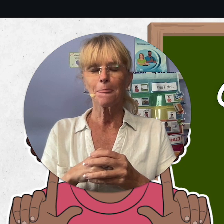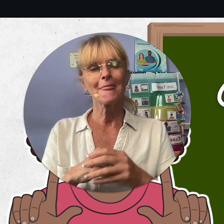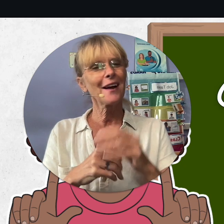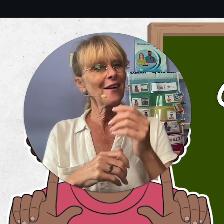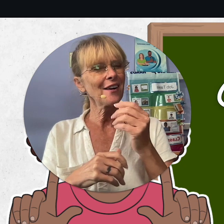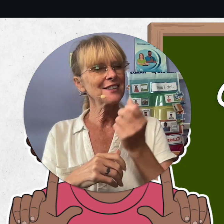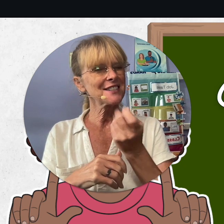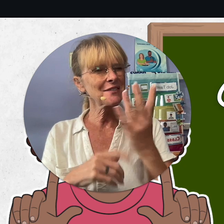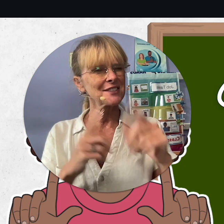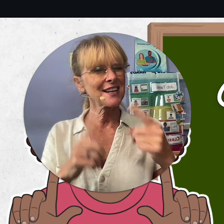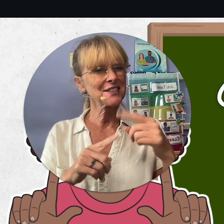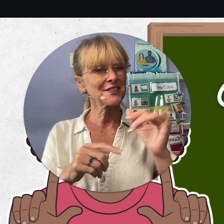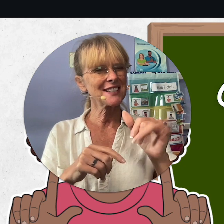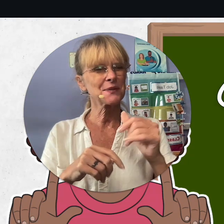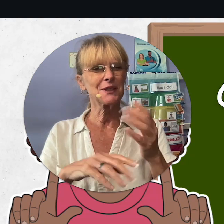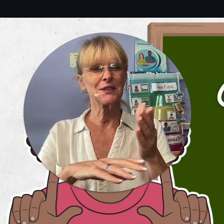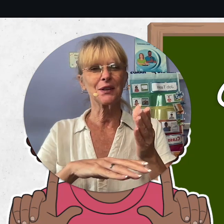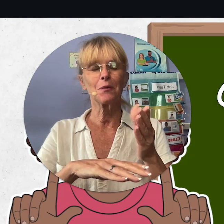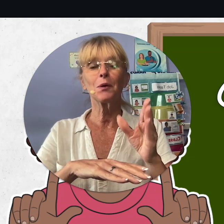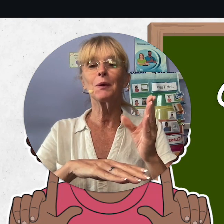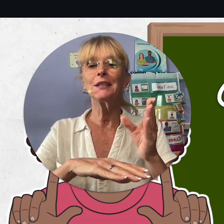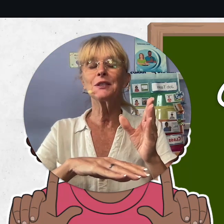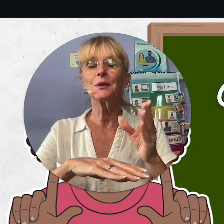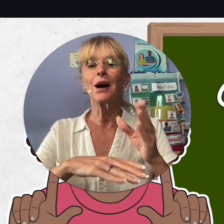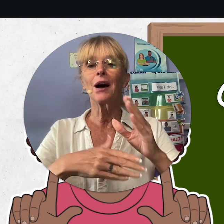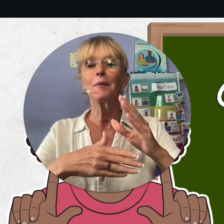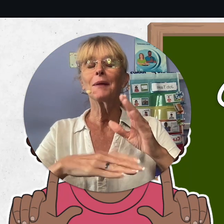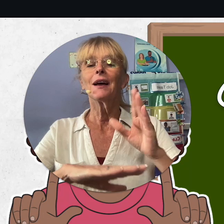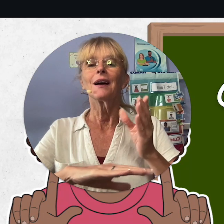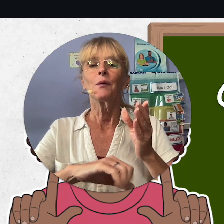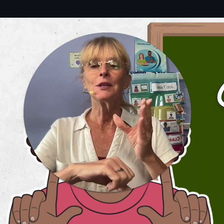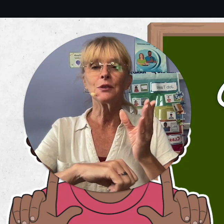Computer. There are several signs for this one too, but we do